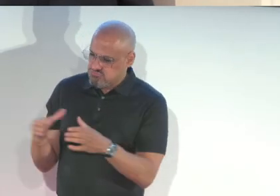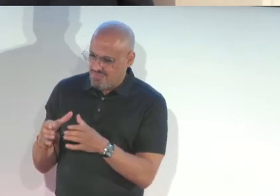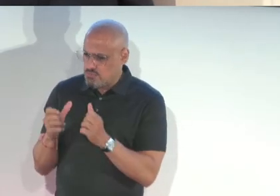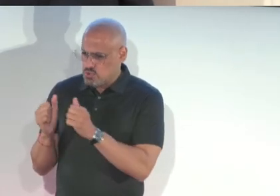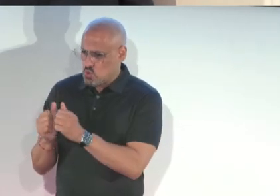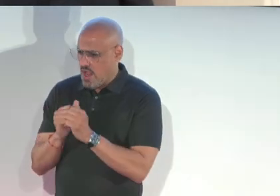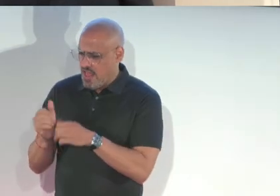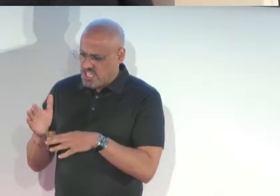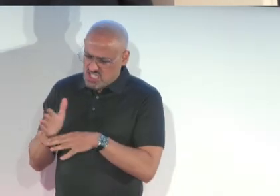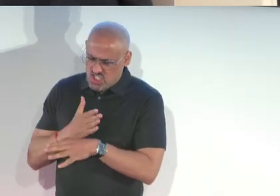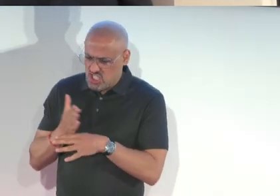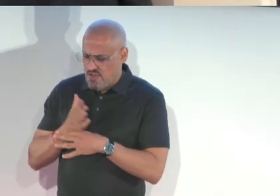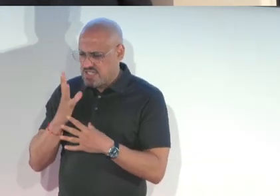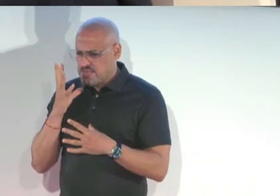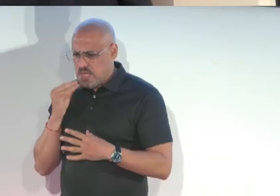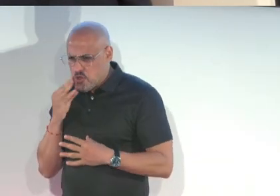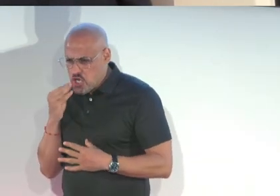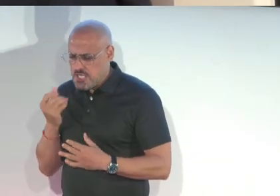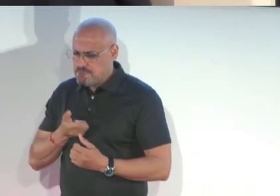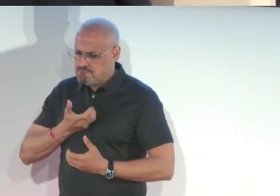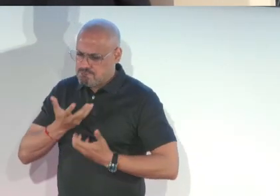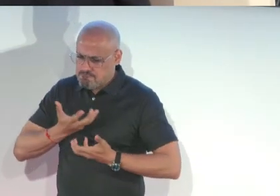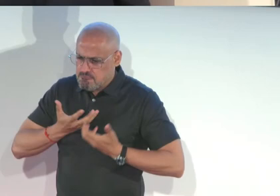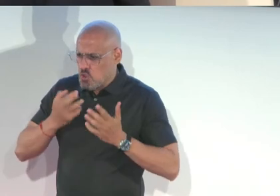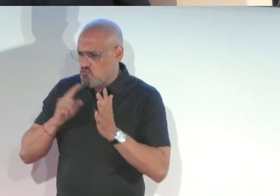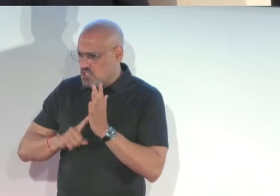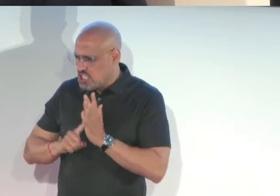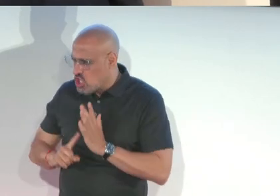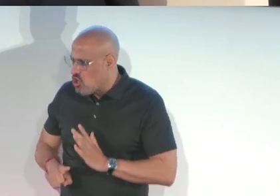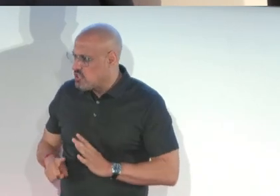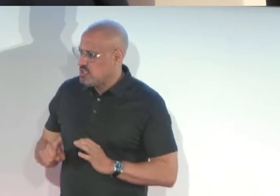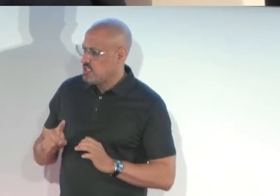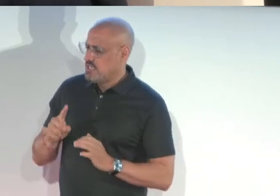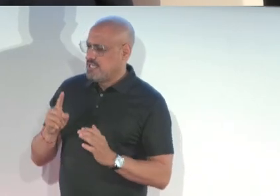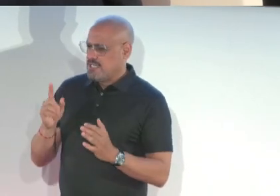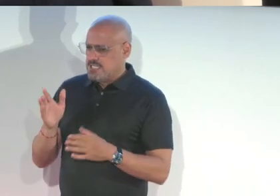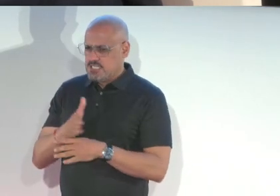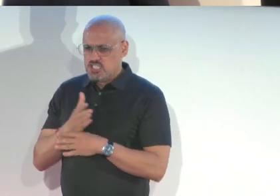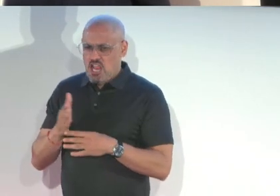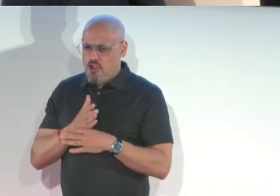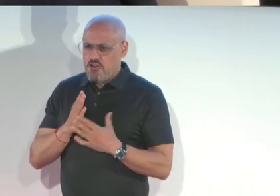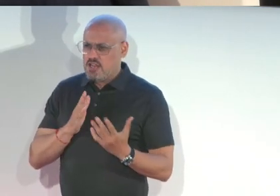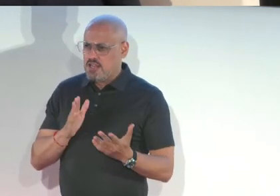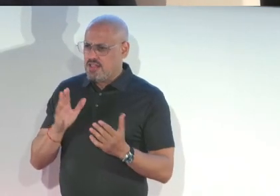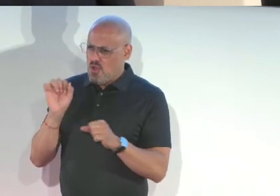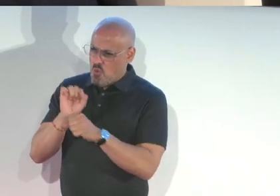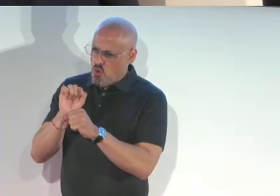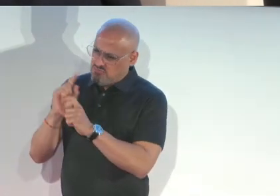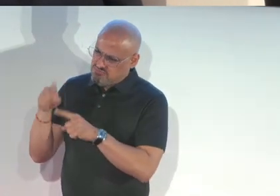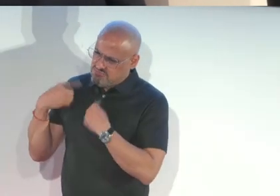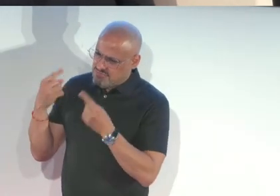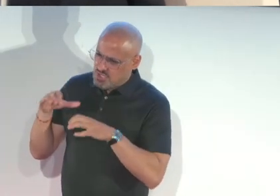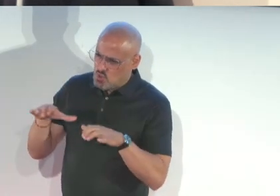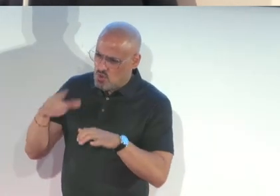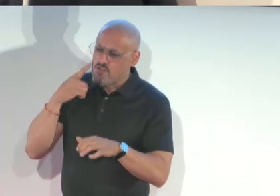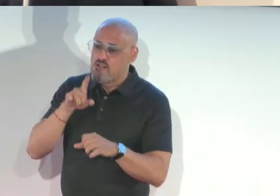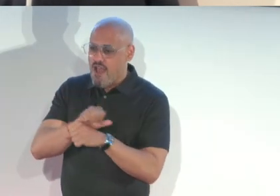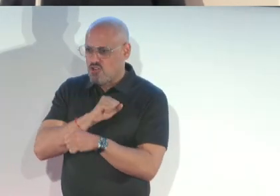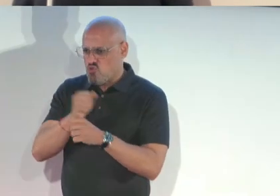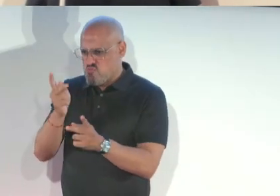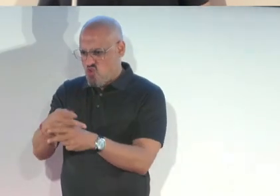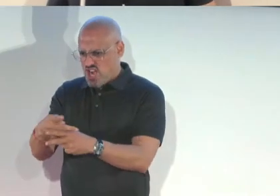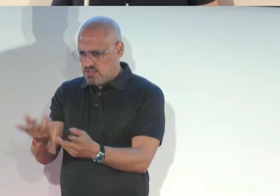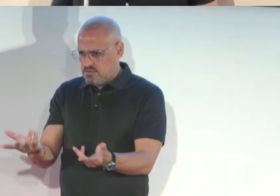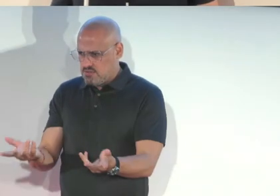reiterate that all of this would not have been possible without everyone coming together and sharing experiences, sharing